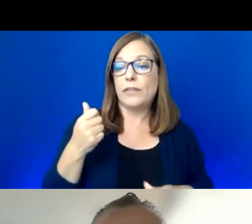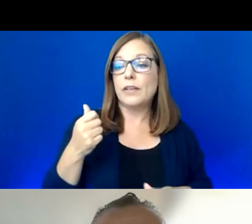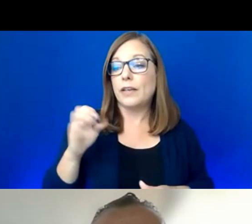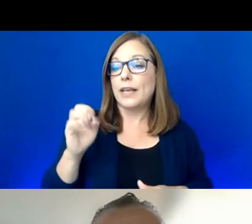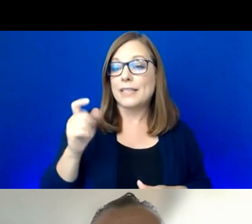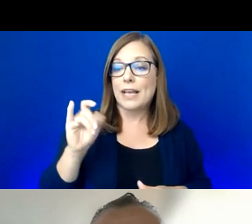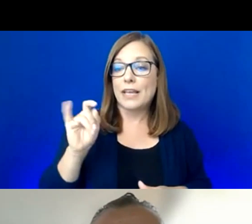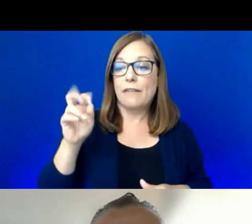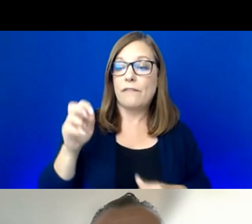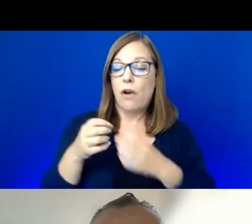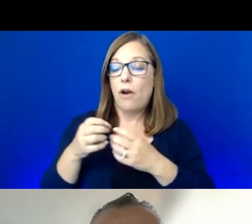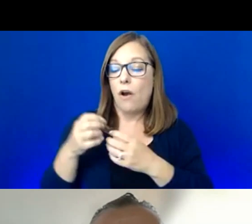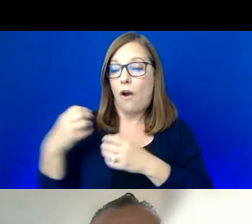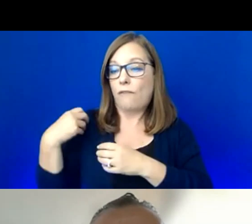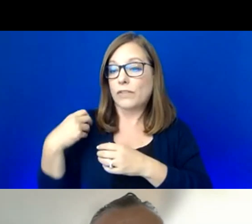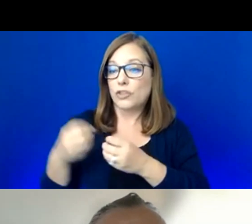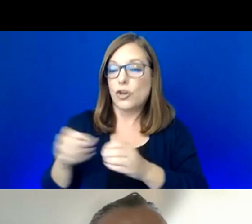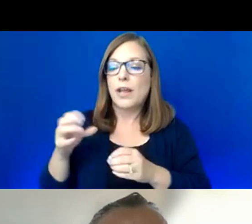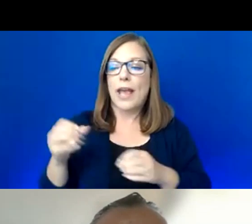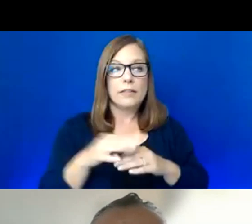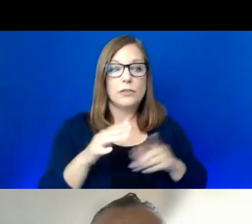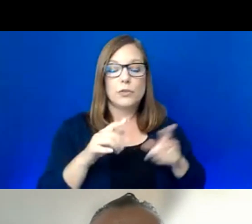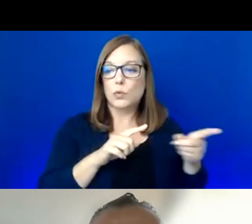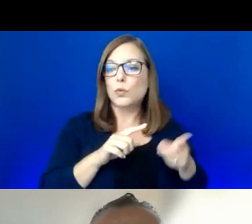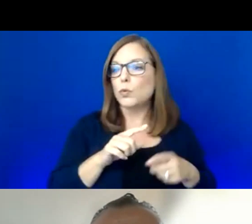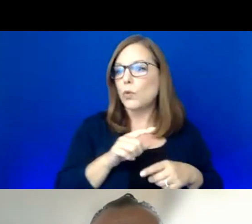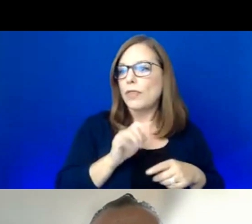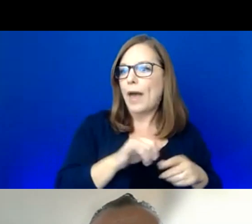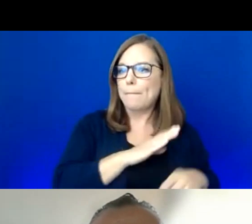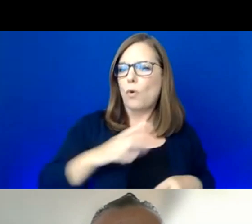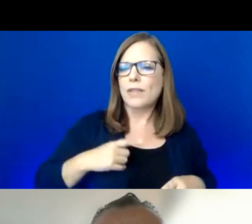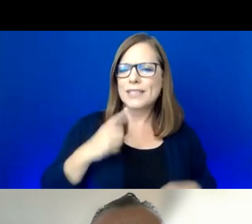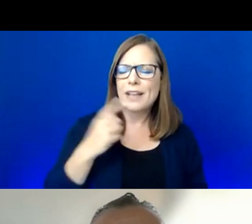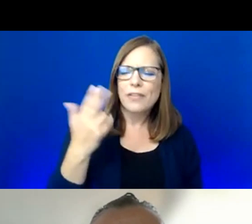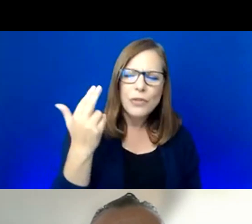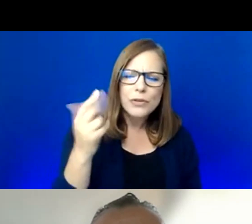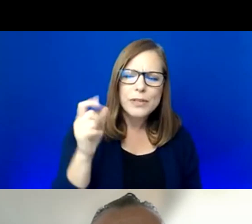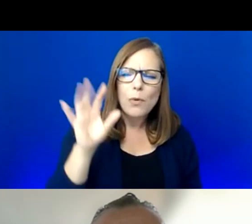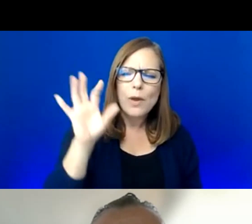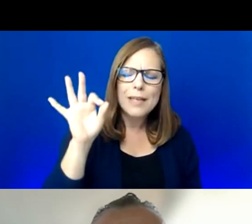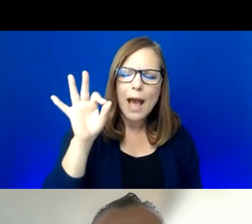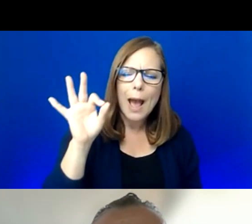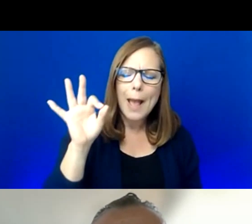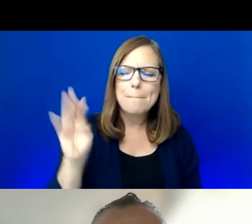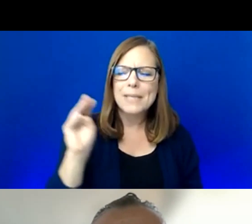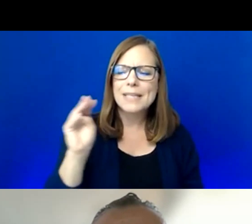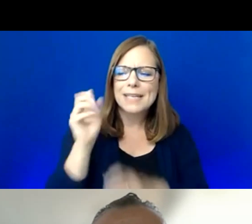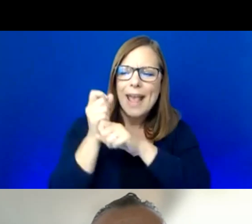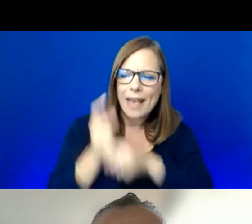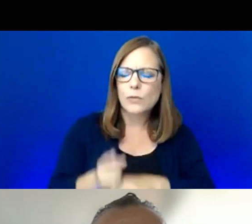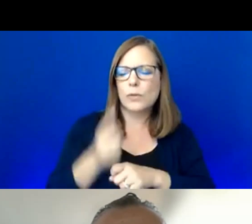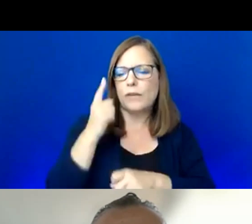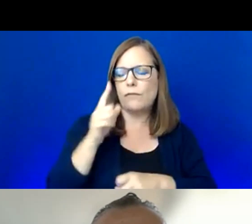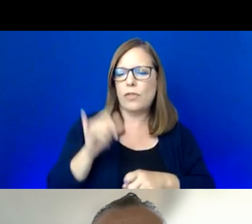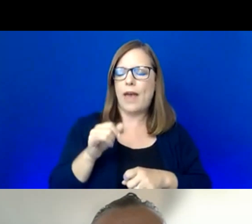Board of Supervisors, they're estimating that the cost is going to be $13.9 million annually for the creation of those two departments. And then